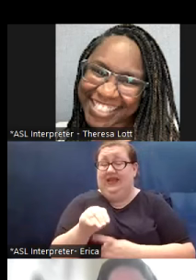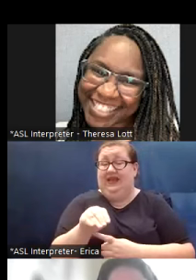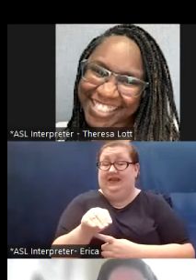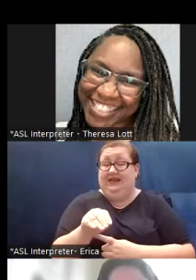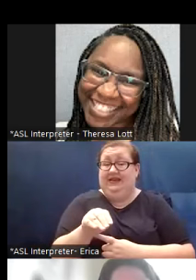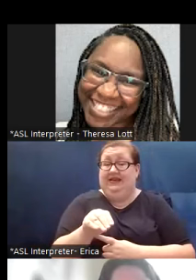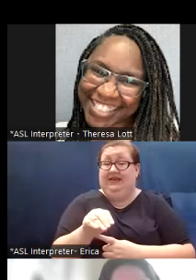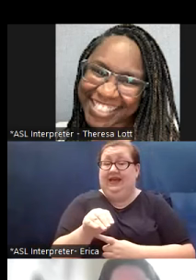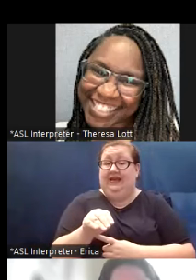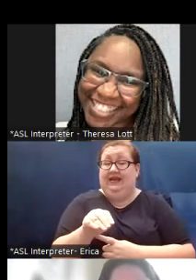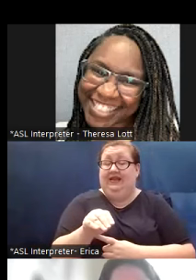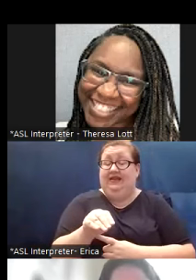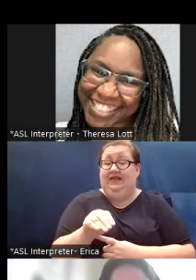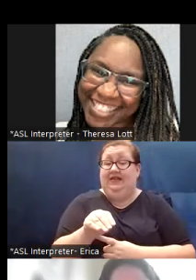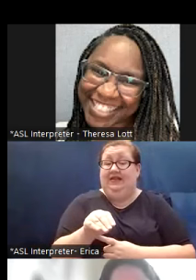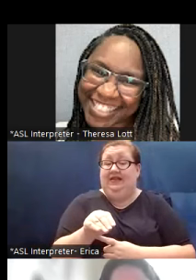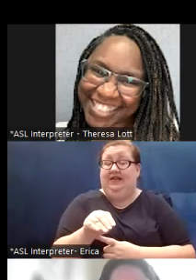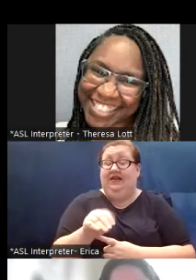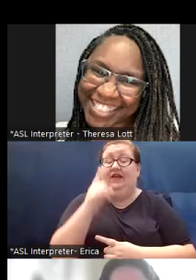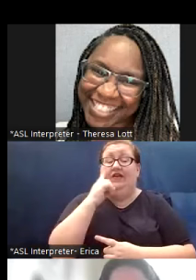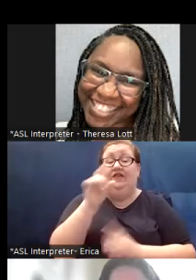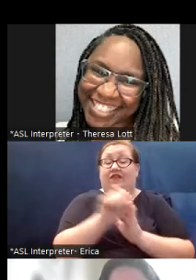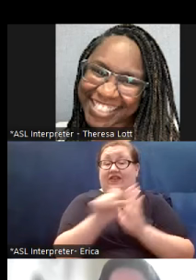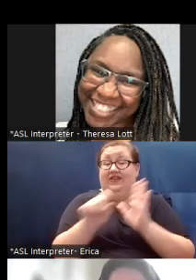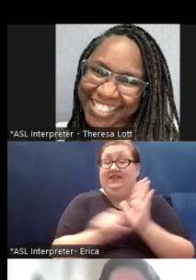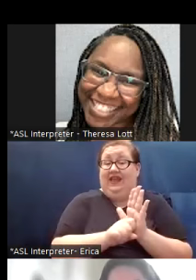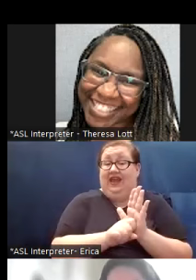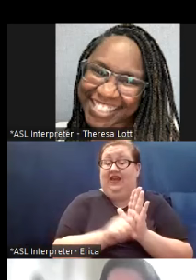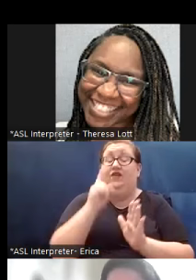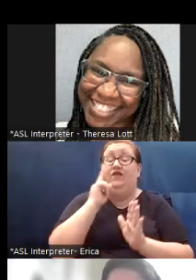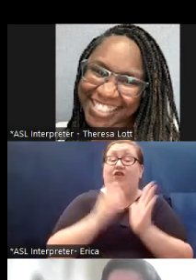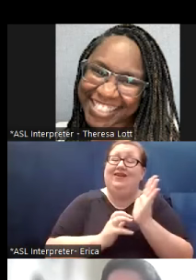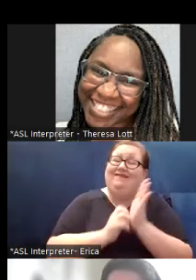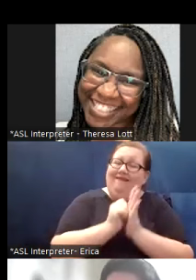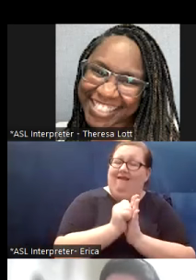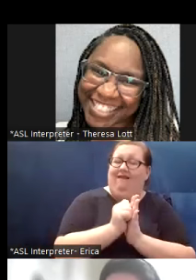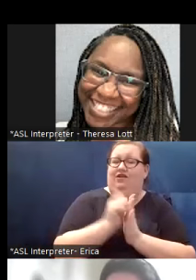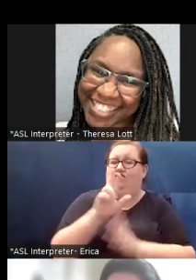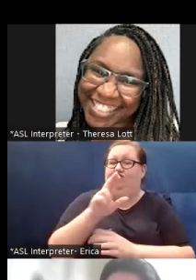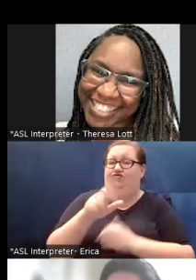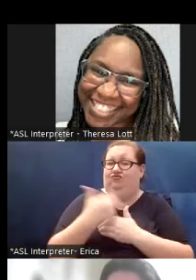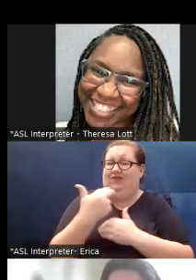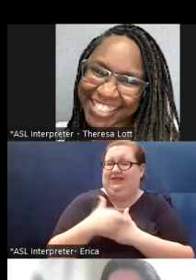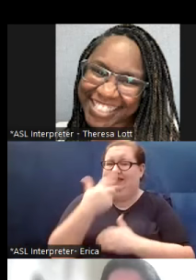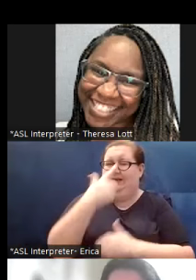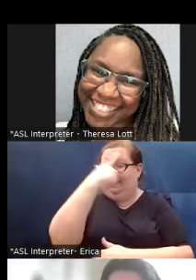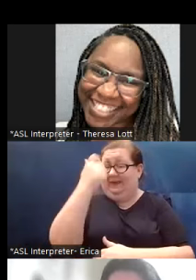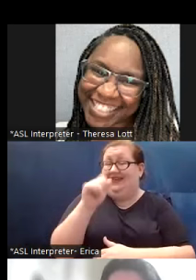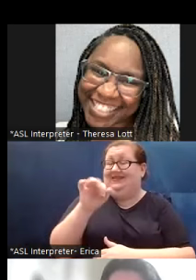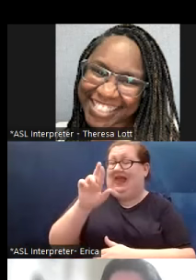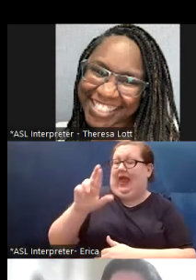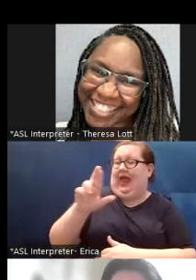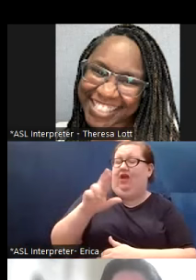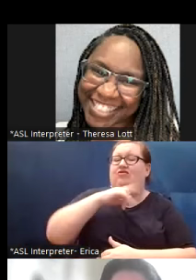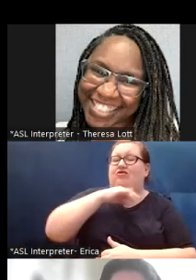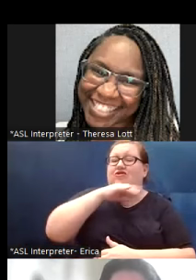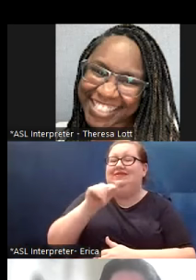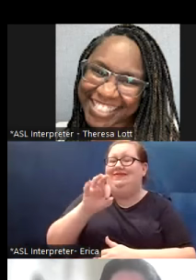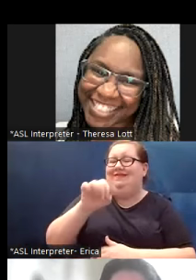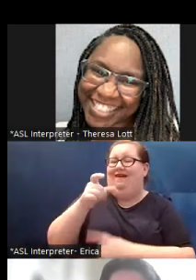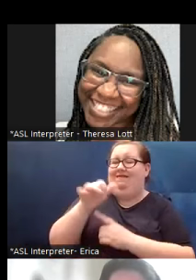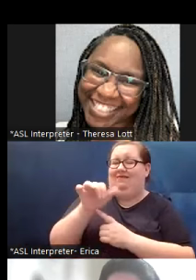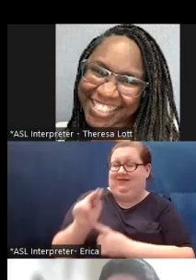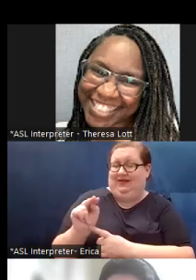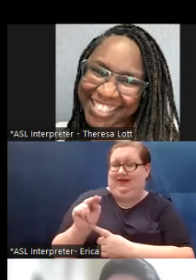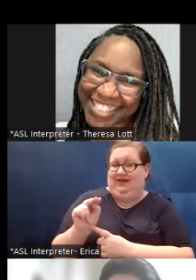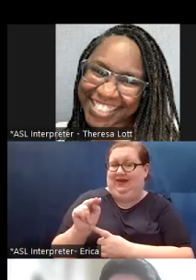percentile of the state for cancer risk from air toxins today. Maps are similar for particulate